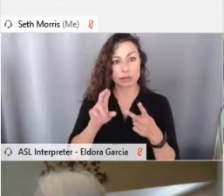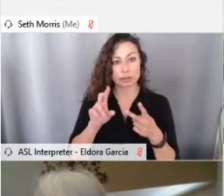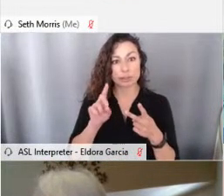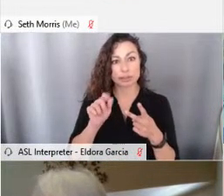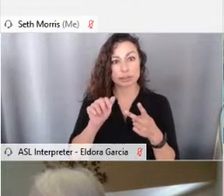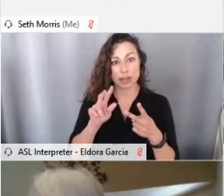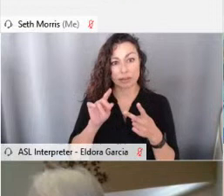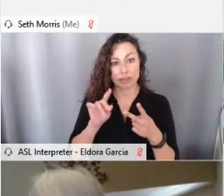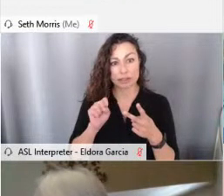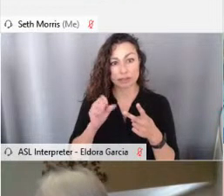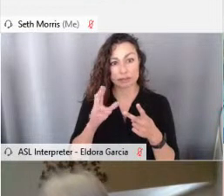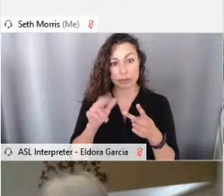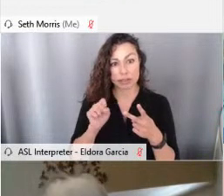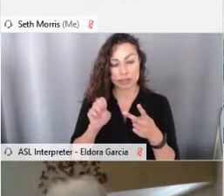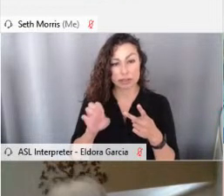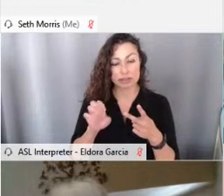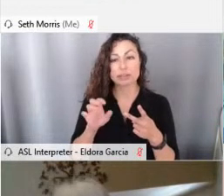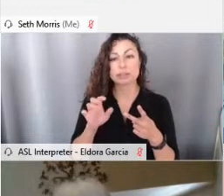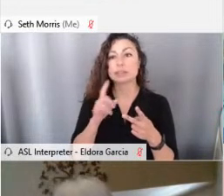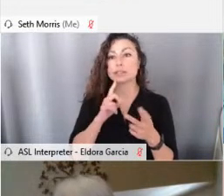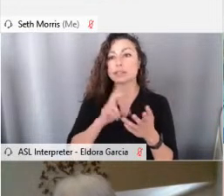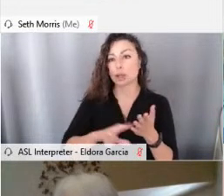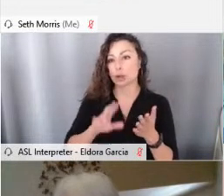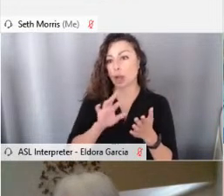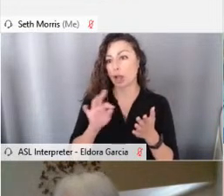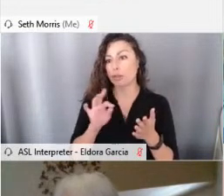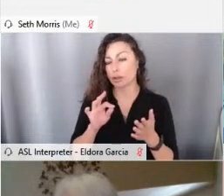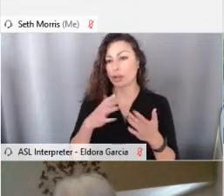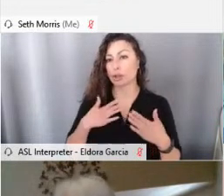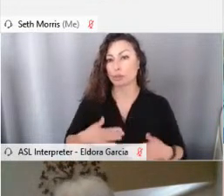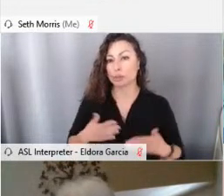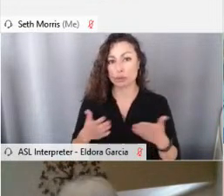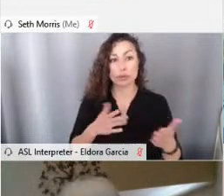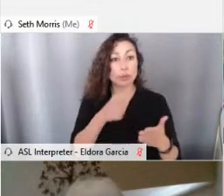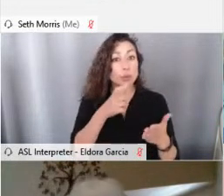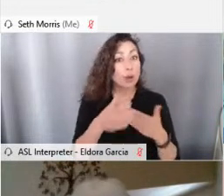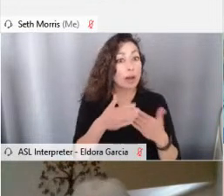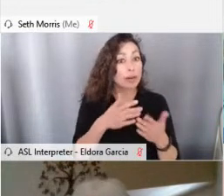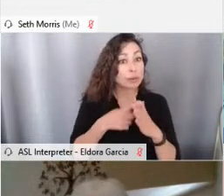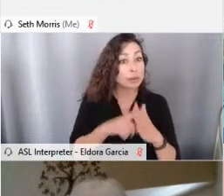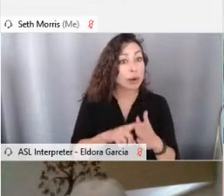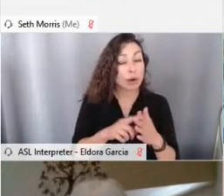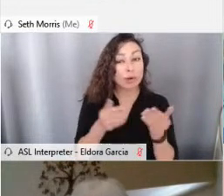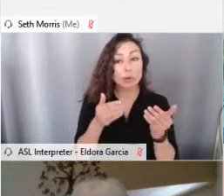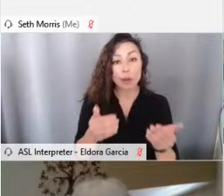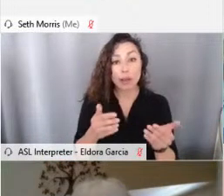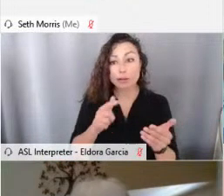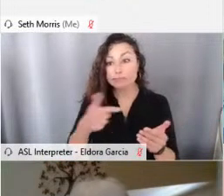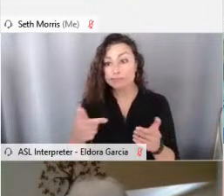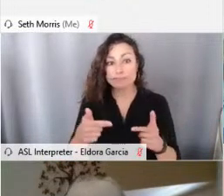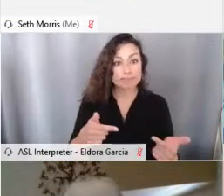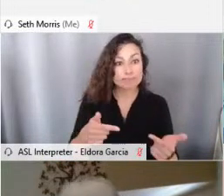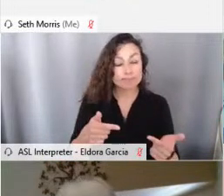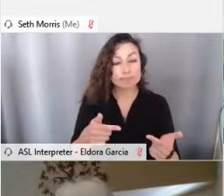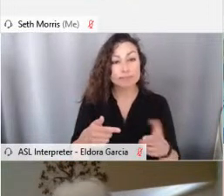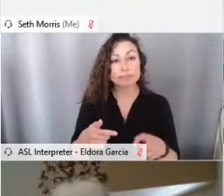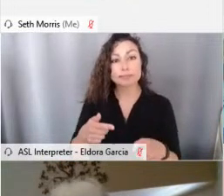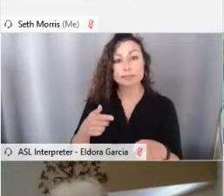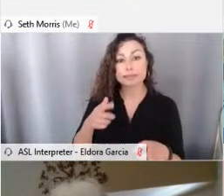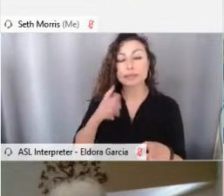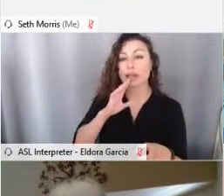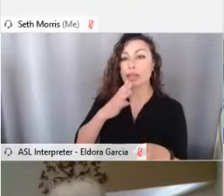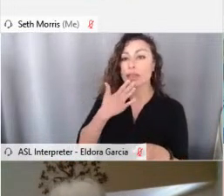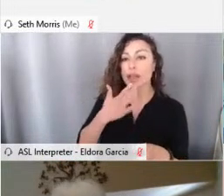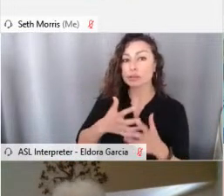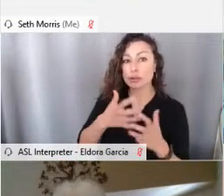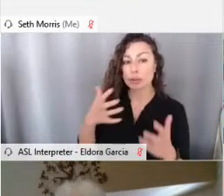Services Department. So whoever is going to kick it off, we welcome you, and we'll get started. Thank you very much, Mr.